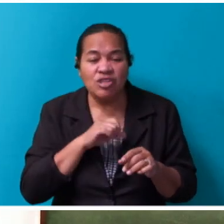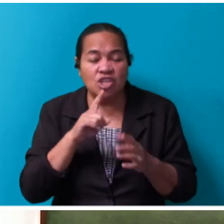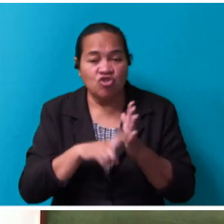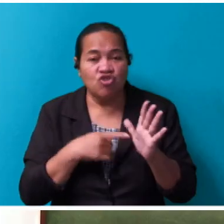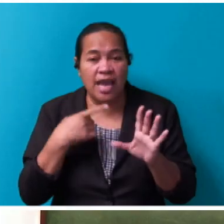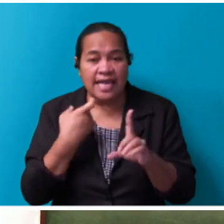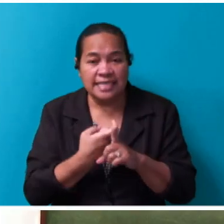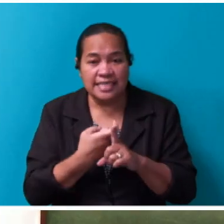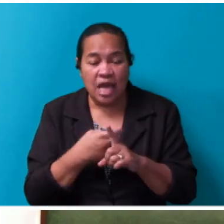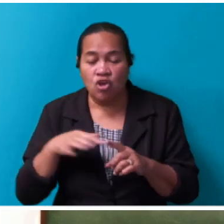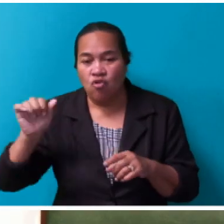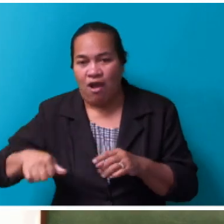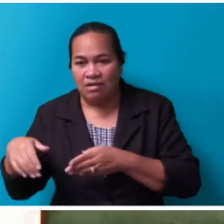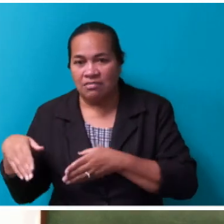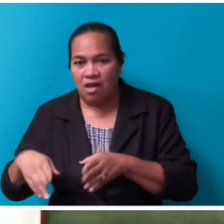Honourable Speaker,